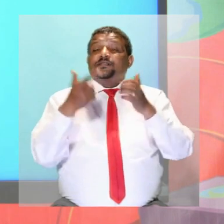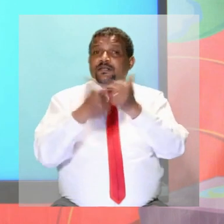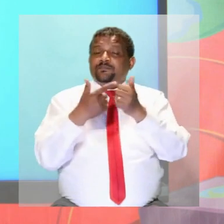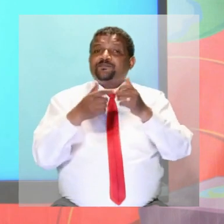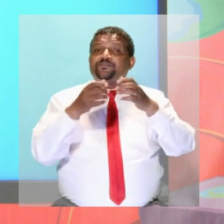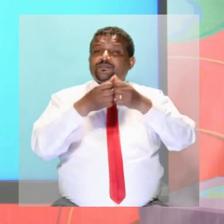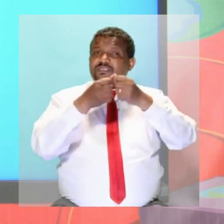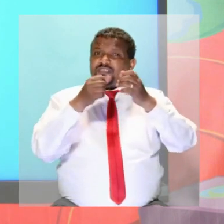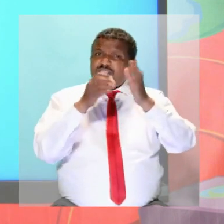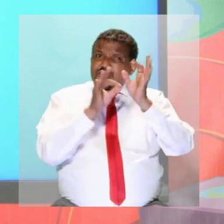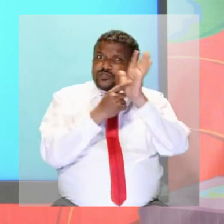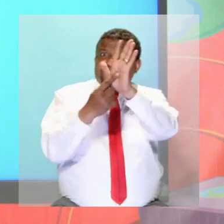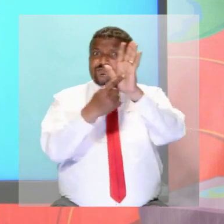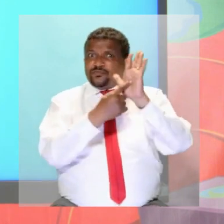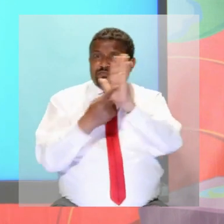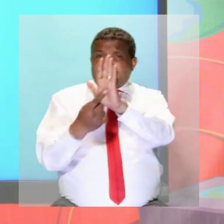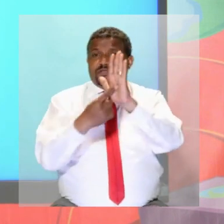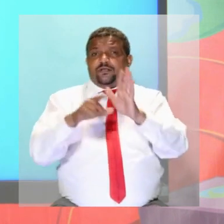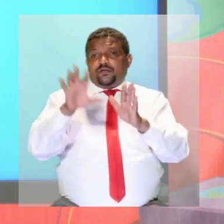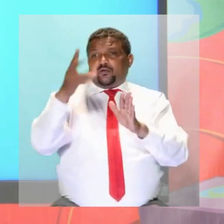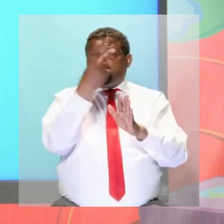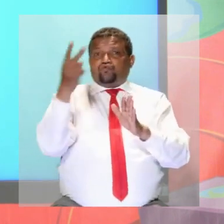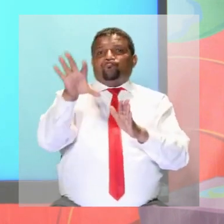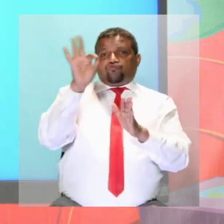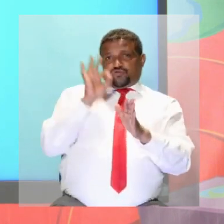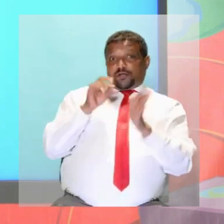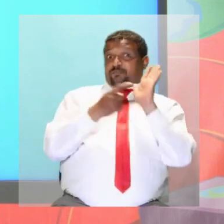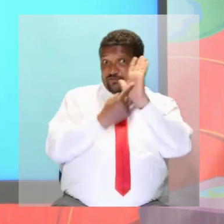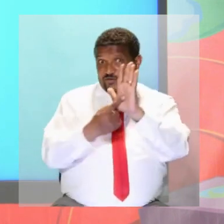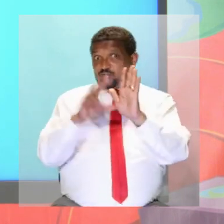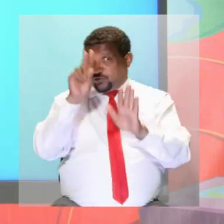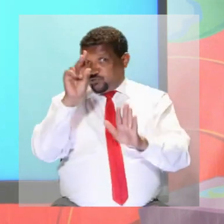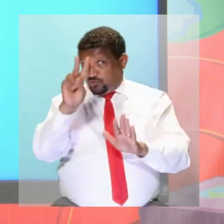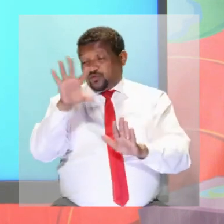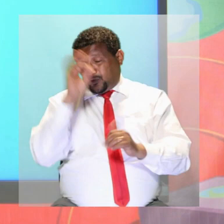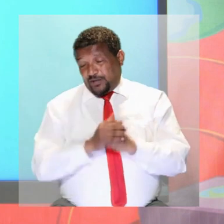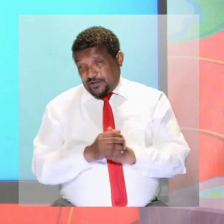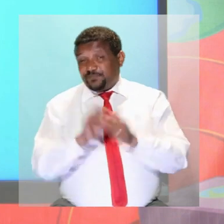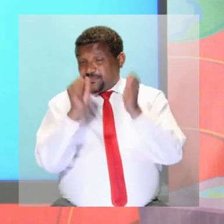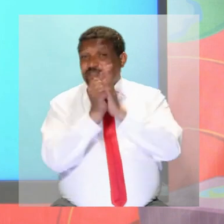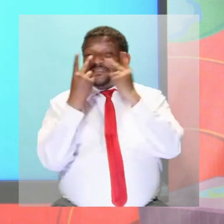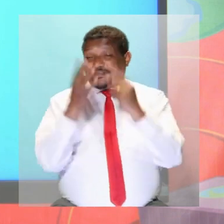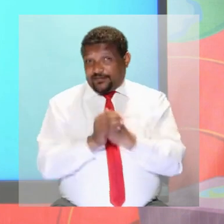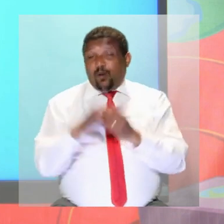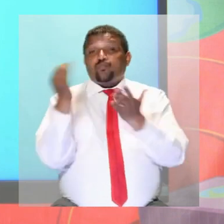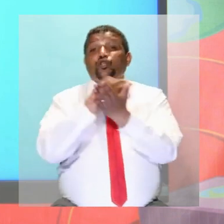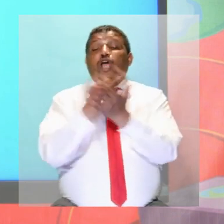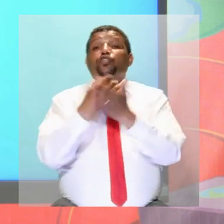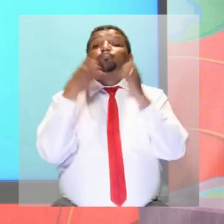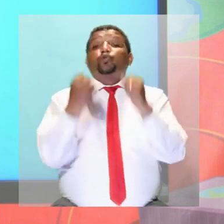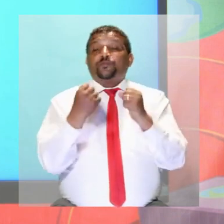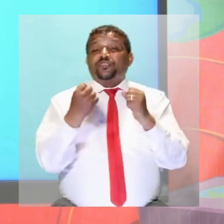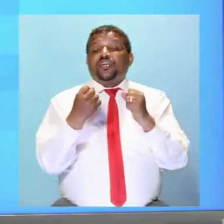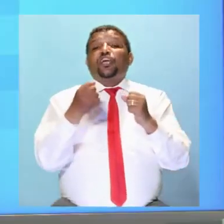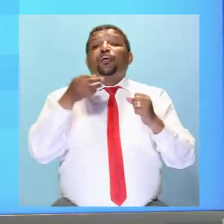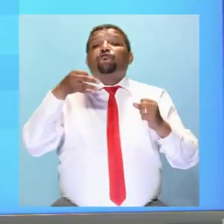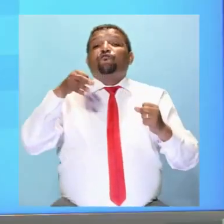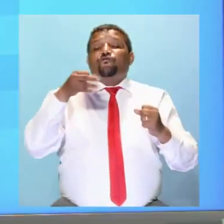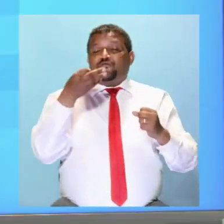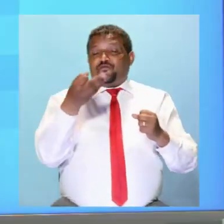illustration easily, we will take only two commodities. Now, let's see the production possibility